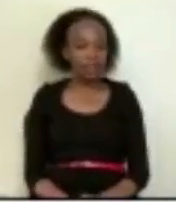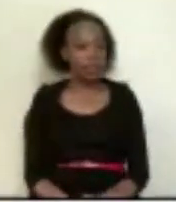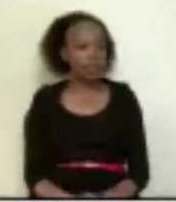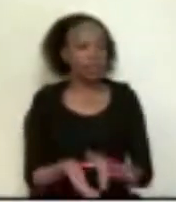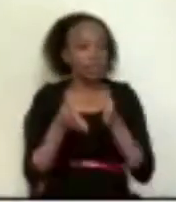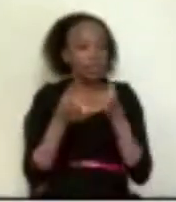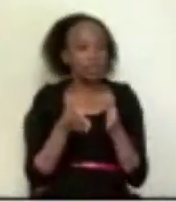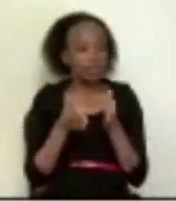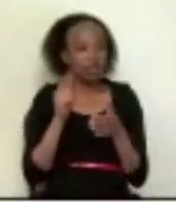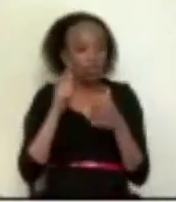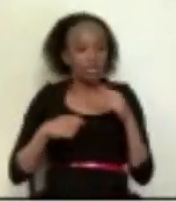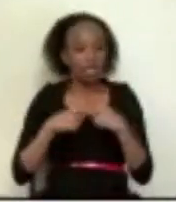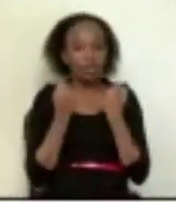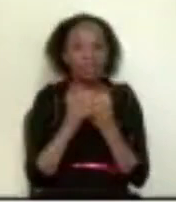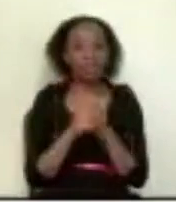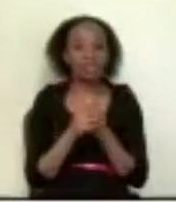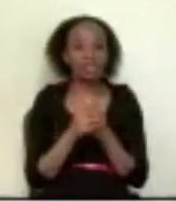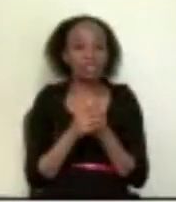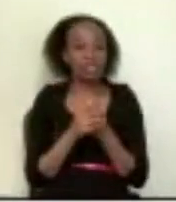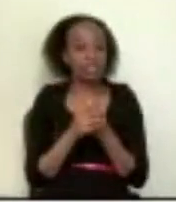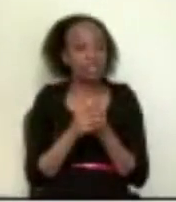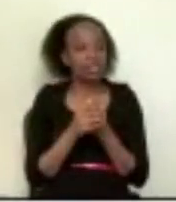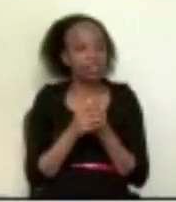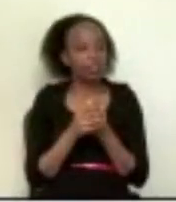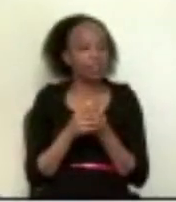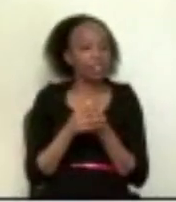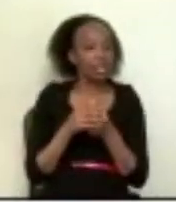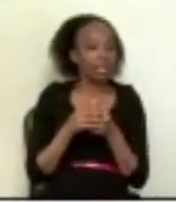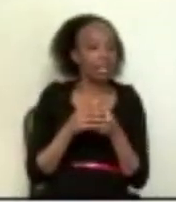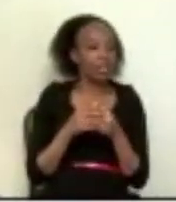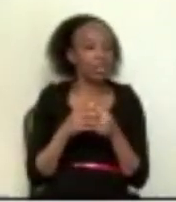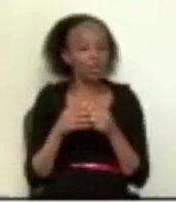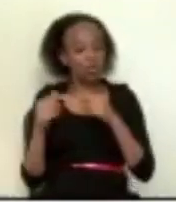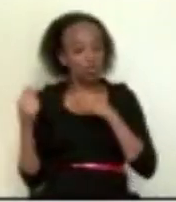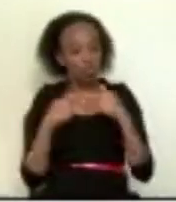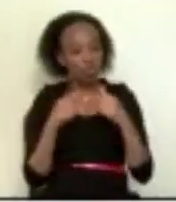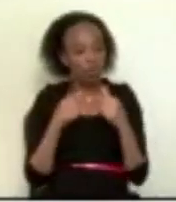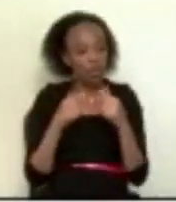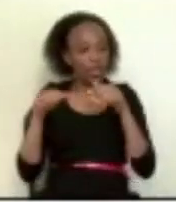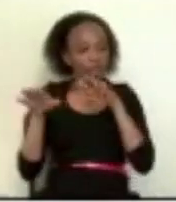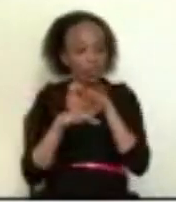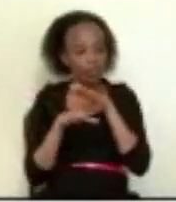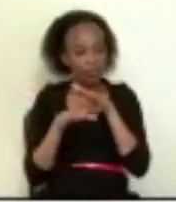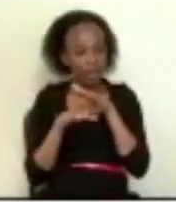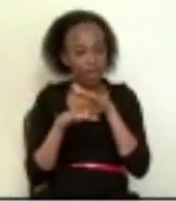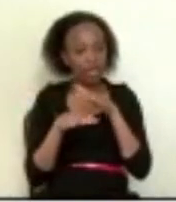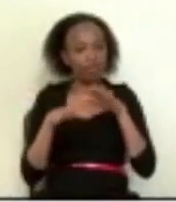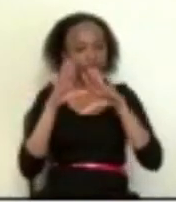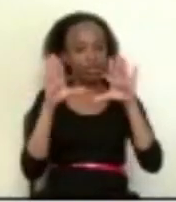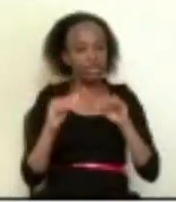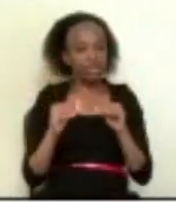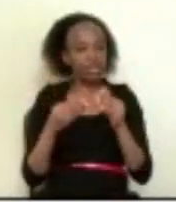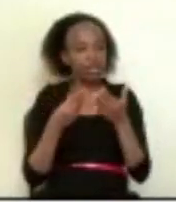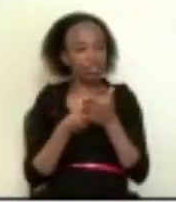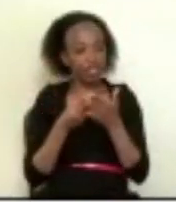So what happened? Literally still 2 weeks ago, the World Bank Group Vice President for Equitable Growth, Finance